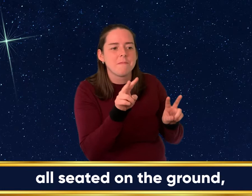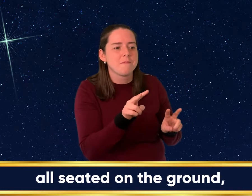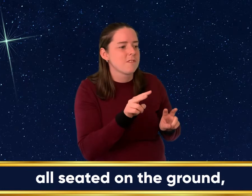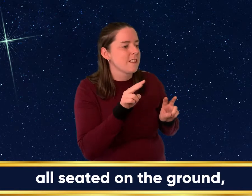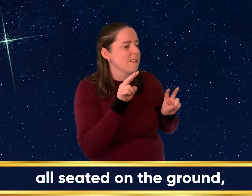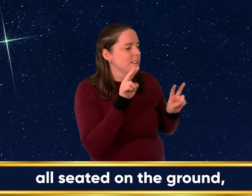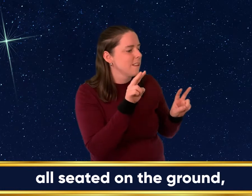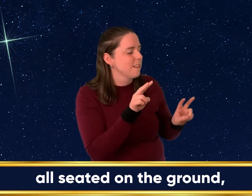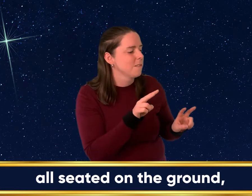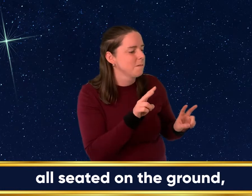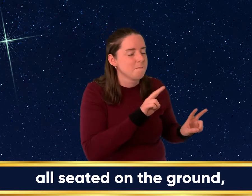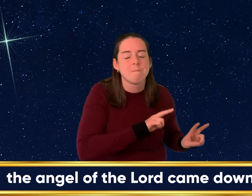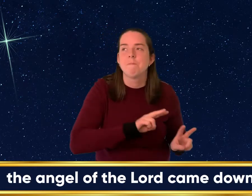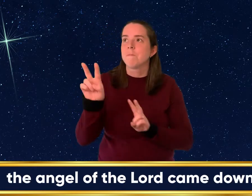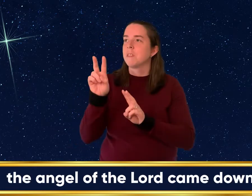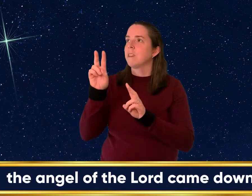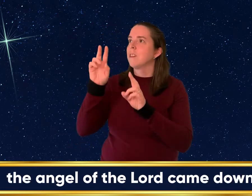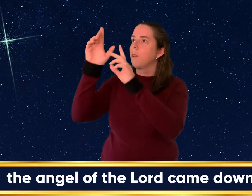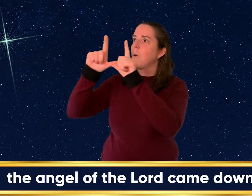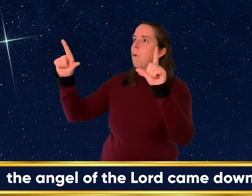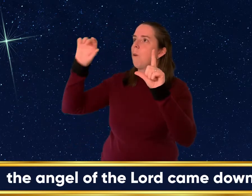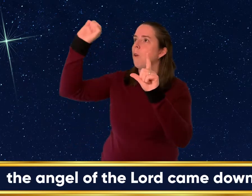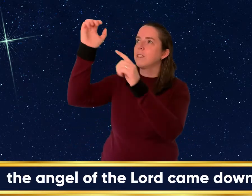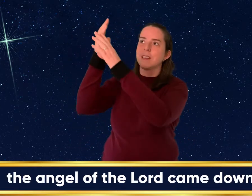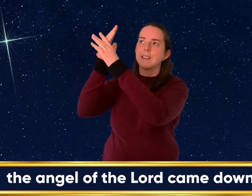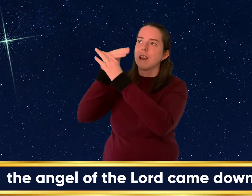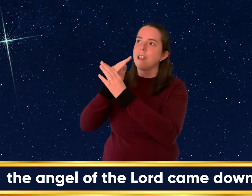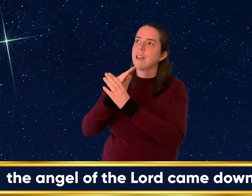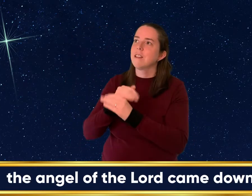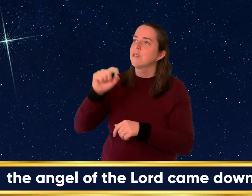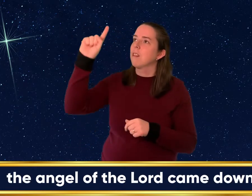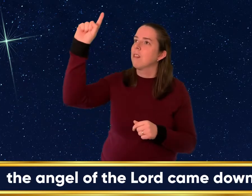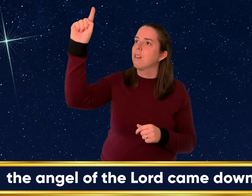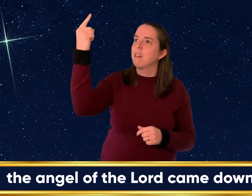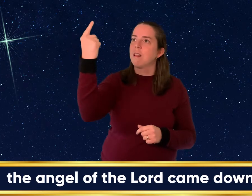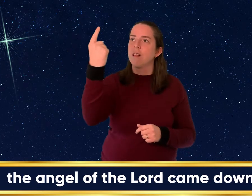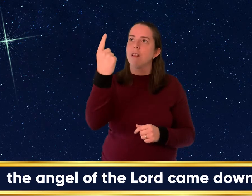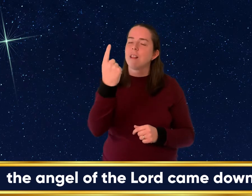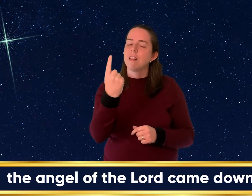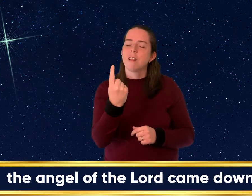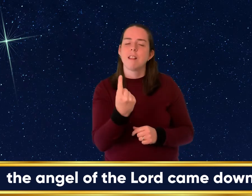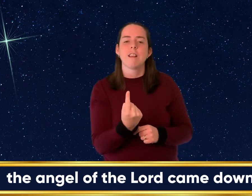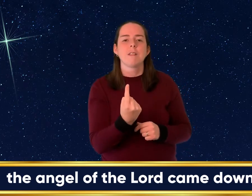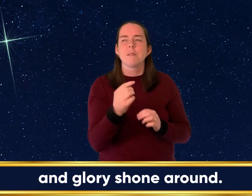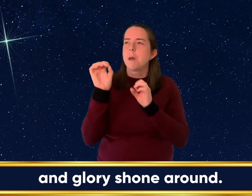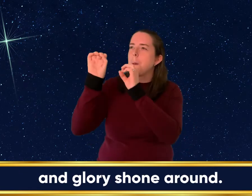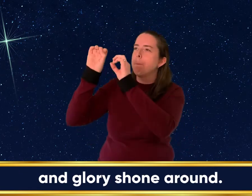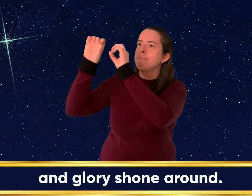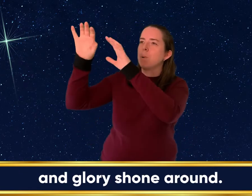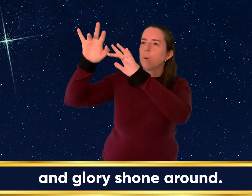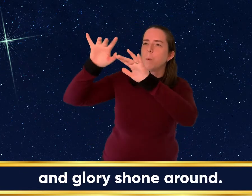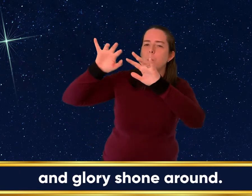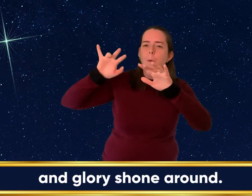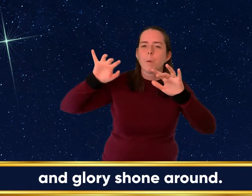the ground, the angel of the Lord came down